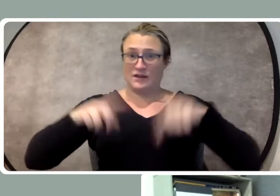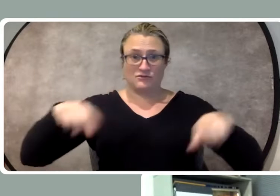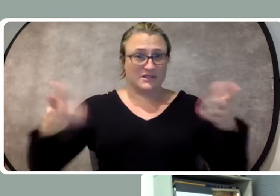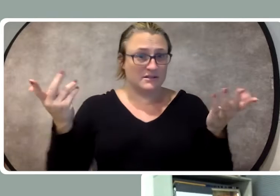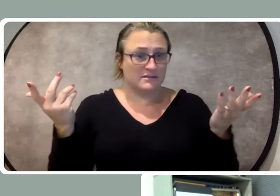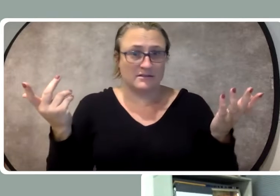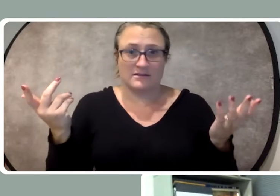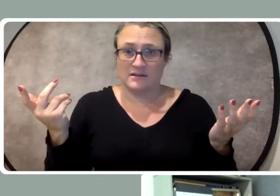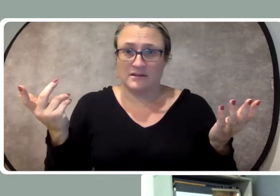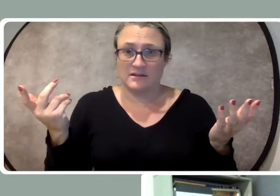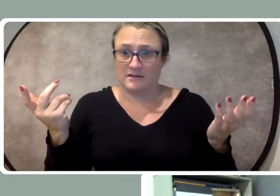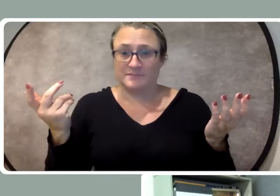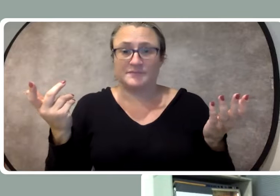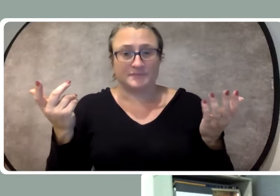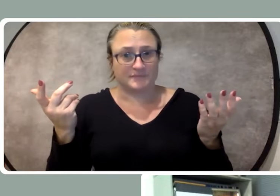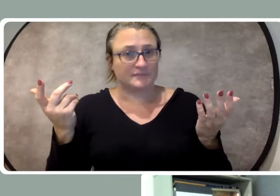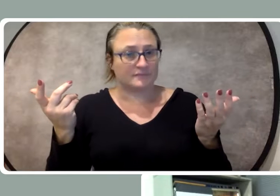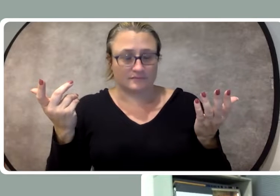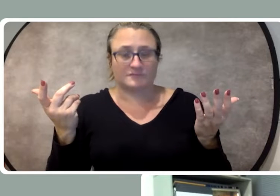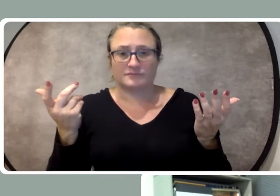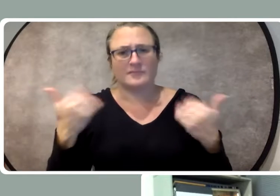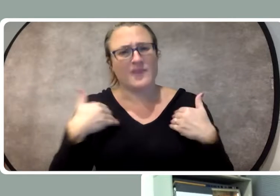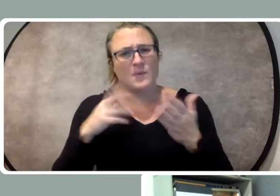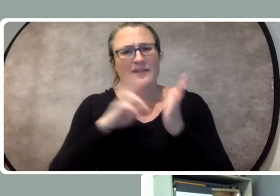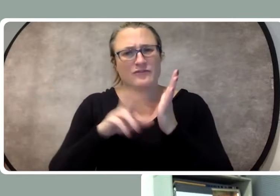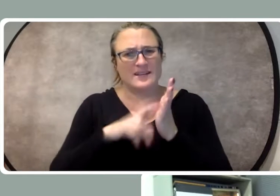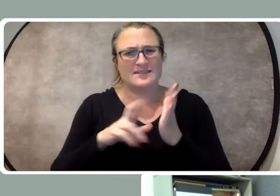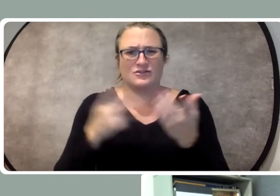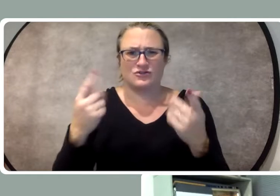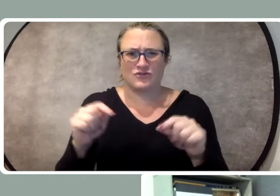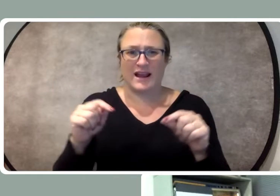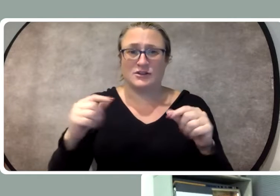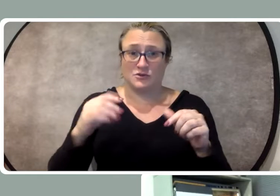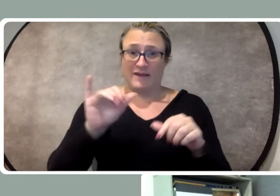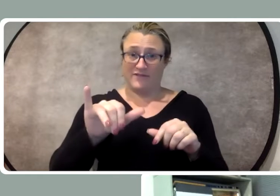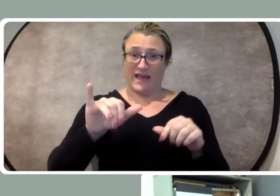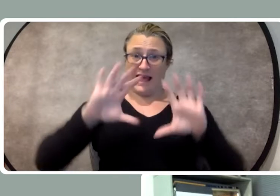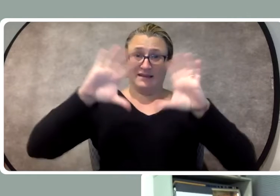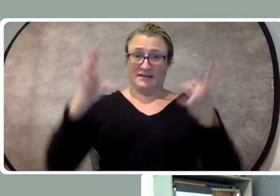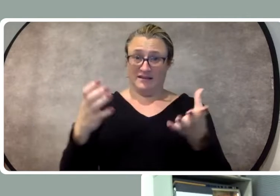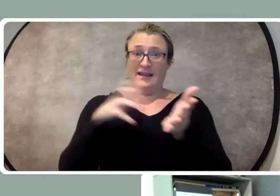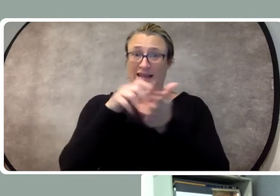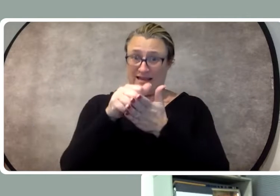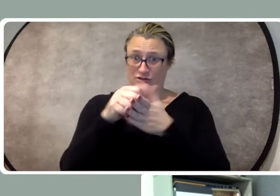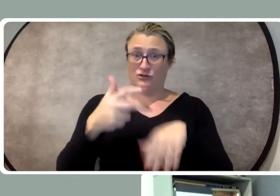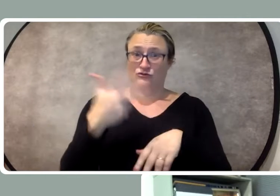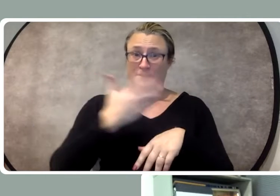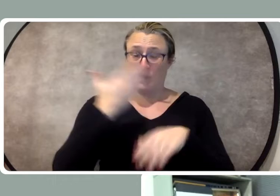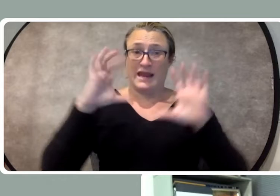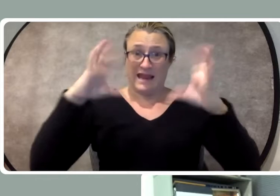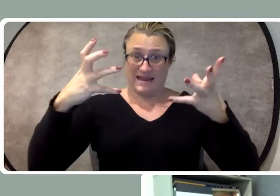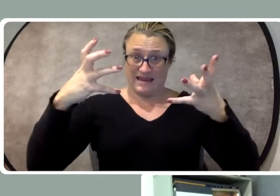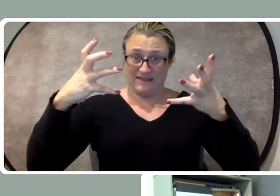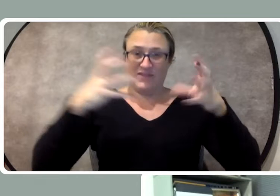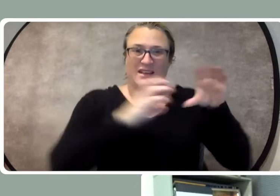So there's been research trying to subdivide triple negative breast cancer into many different entities.